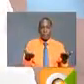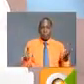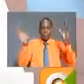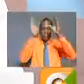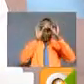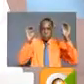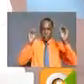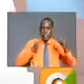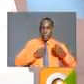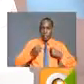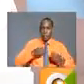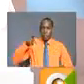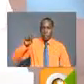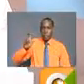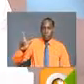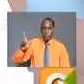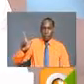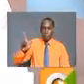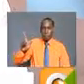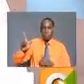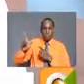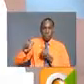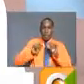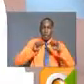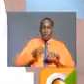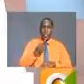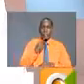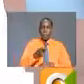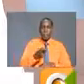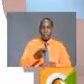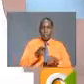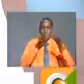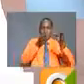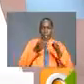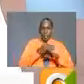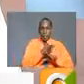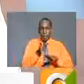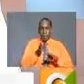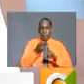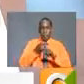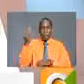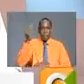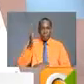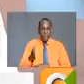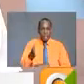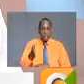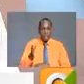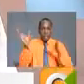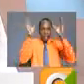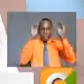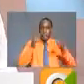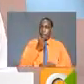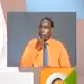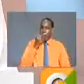Paul Kagame is a no-nonsense man. He can tell a financial swindler from a preacher. Kagame wondered